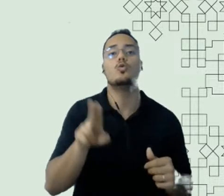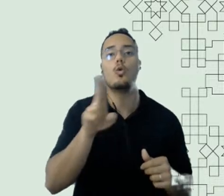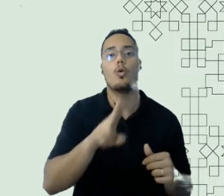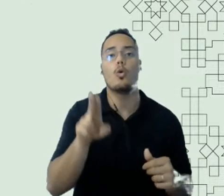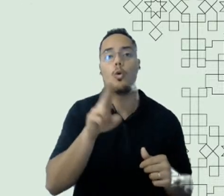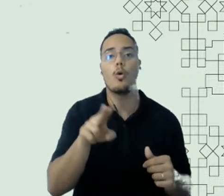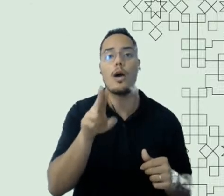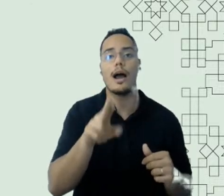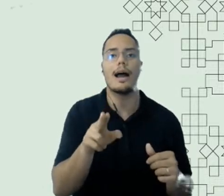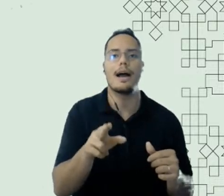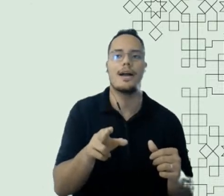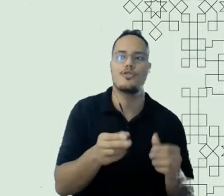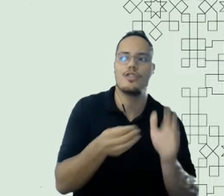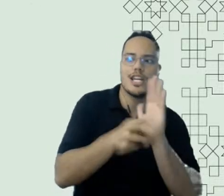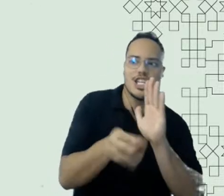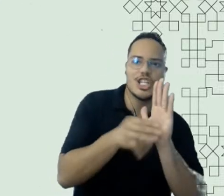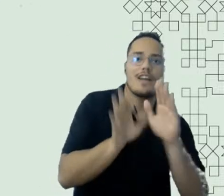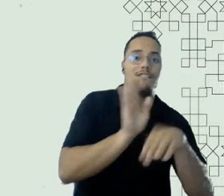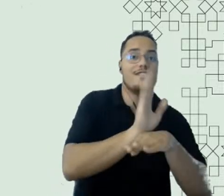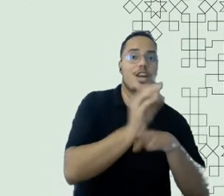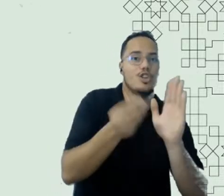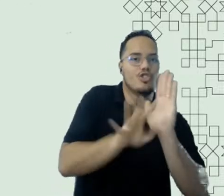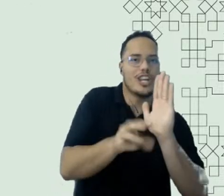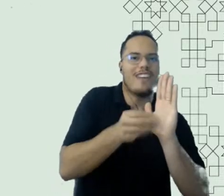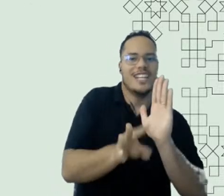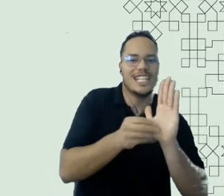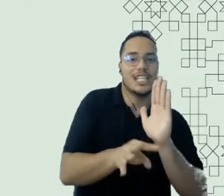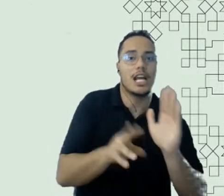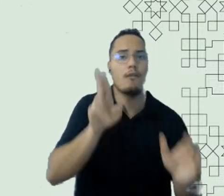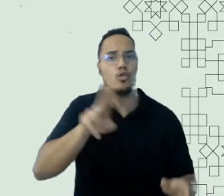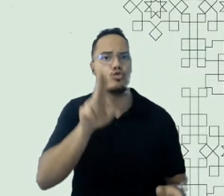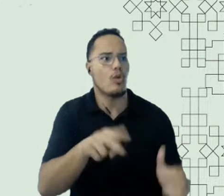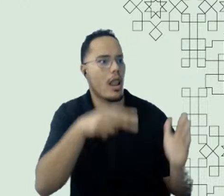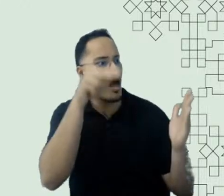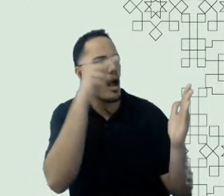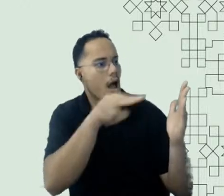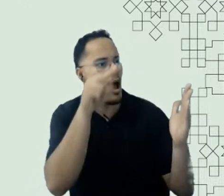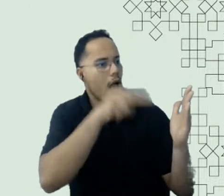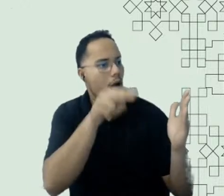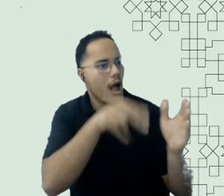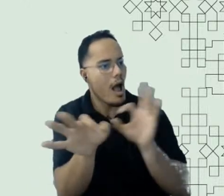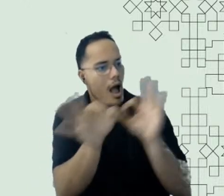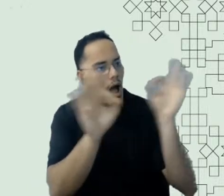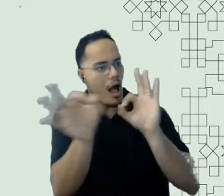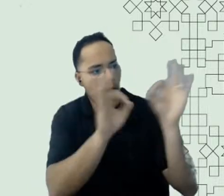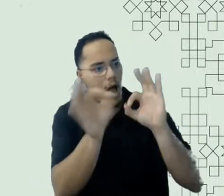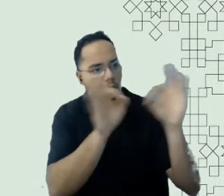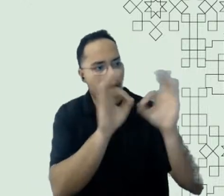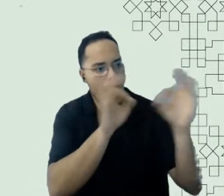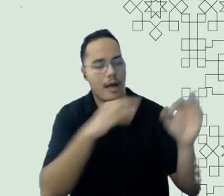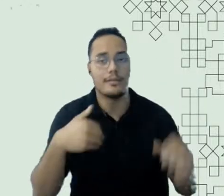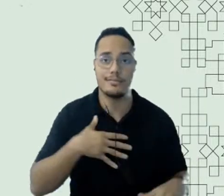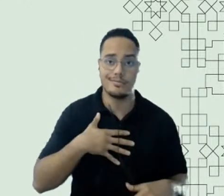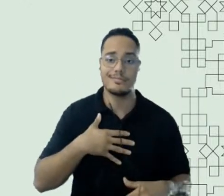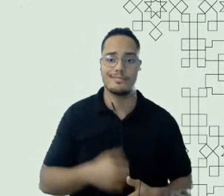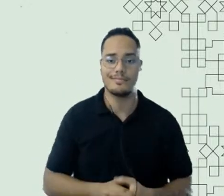The Court of Justice in 2021, it was after the directive, but it was still on a case